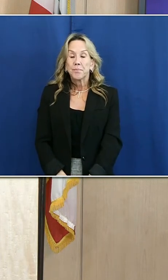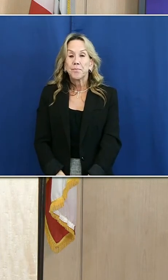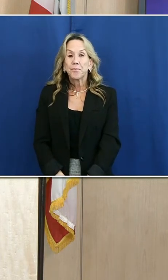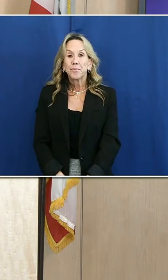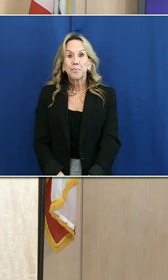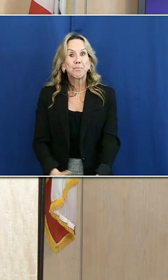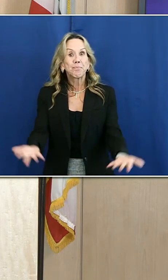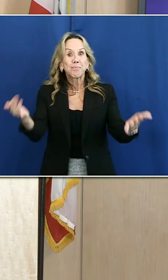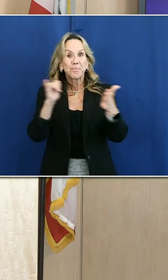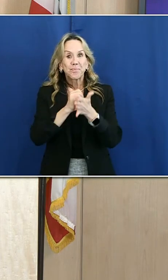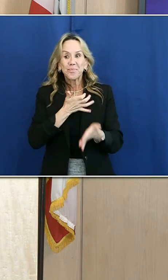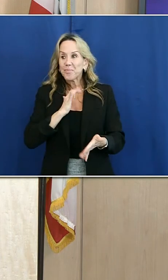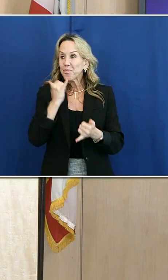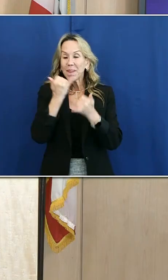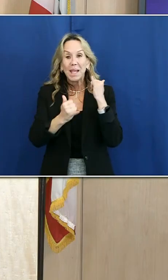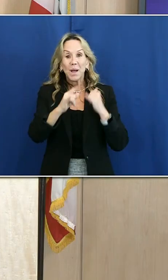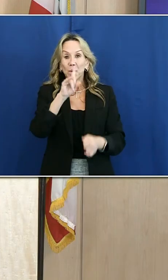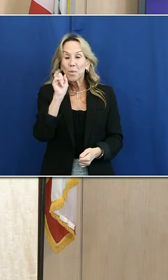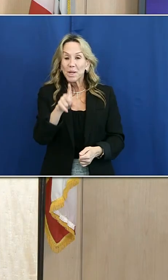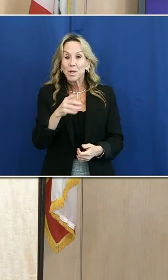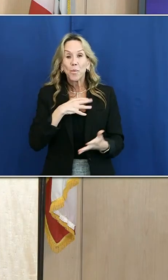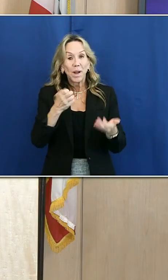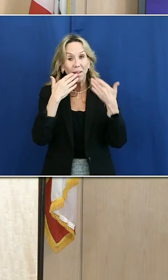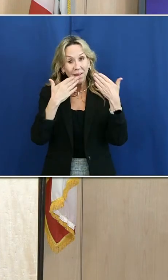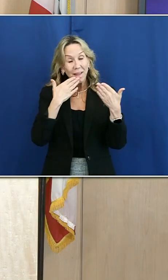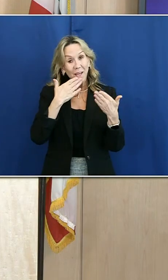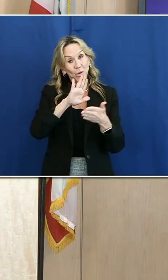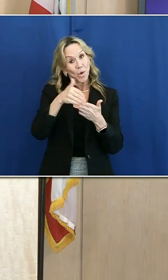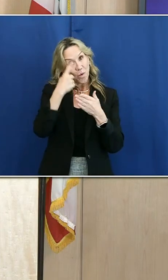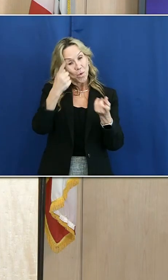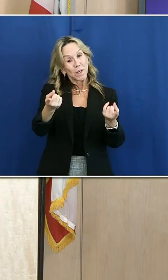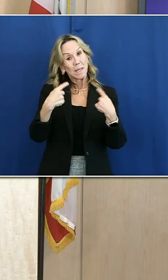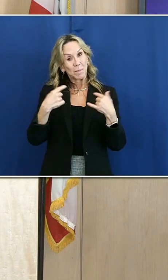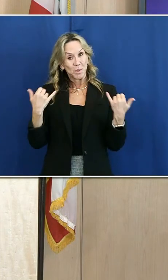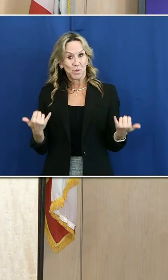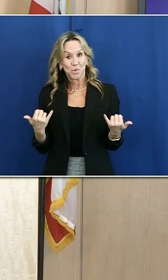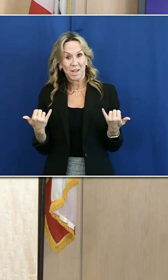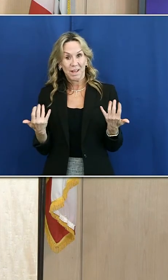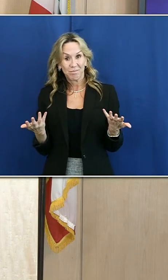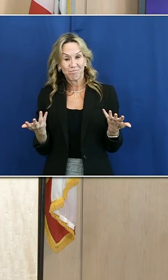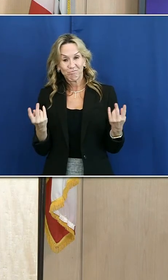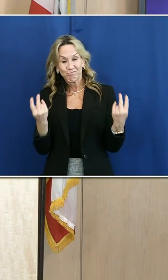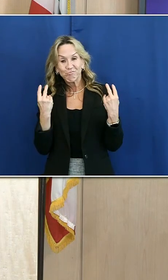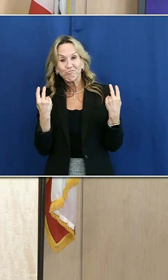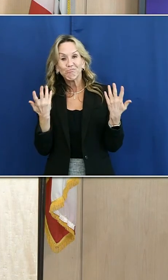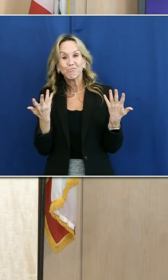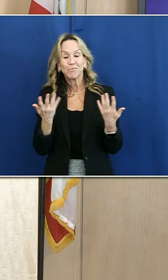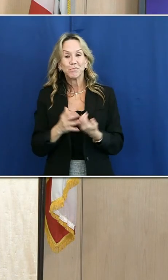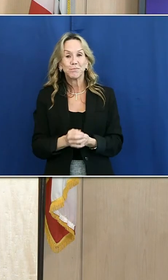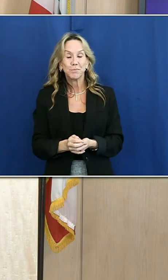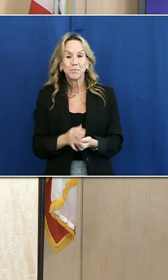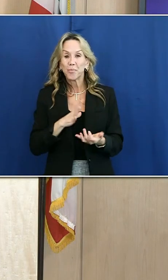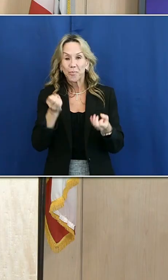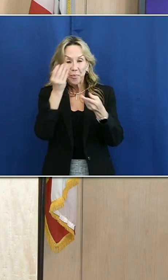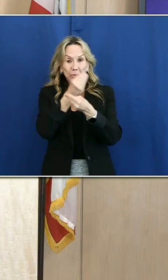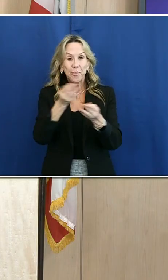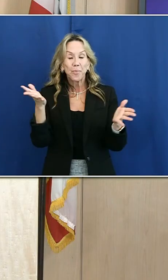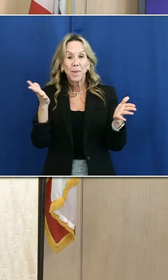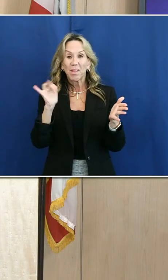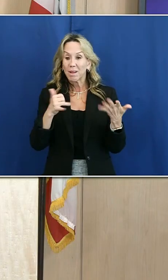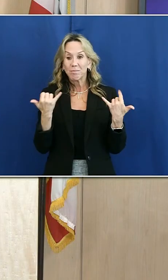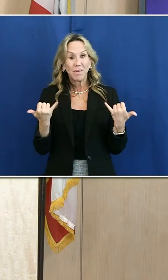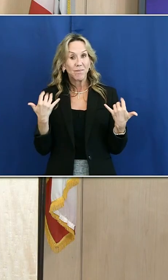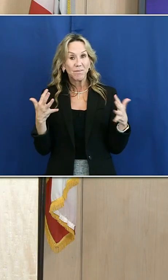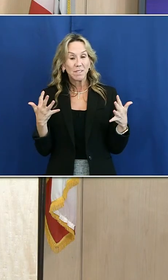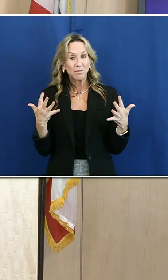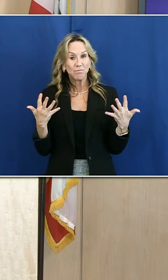So that's our last question, and I'd like to thank everyone for attending today, and we just want to let everyone know that that